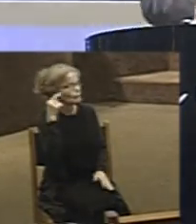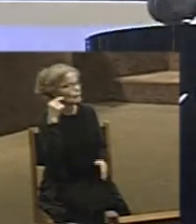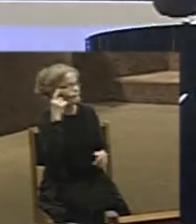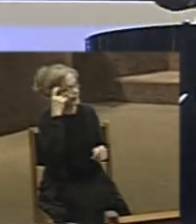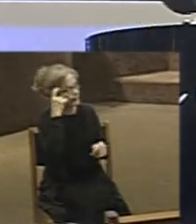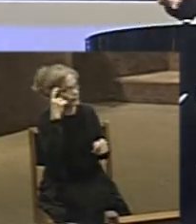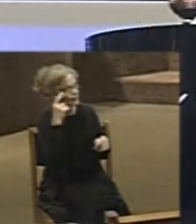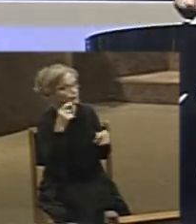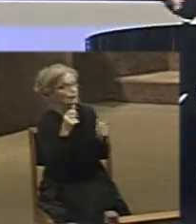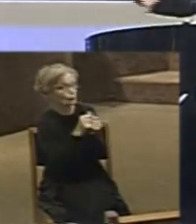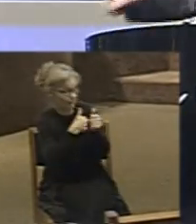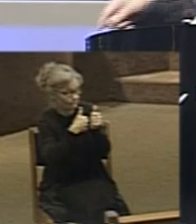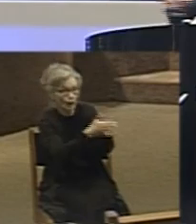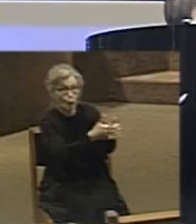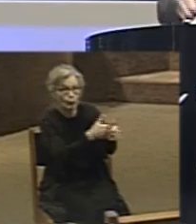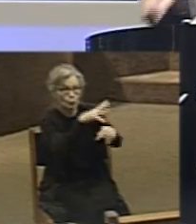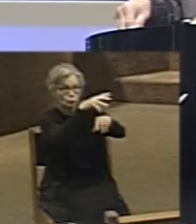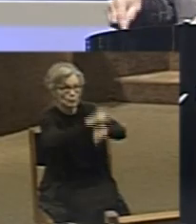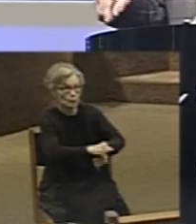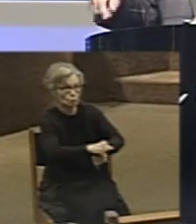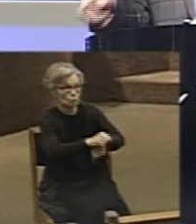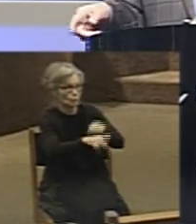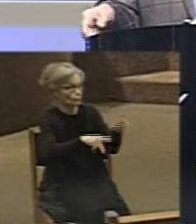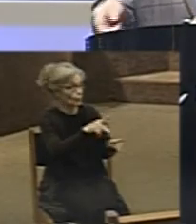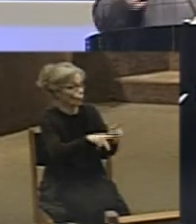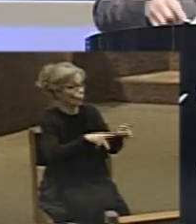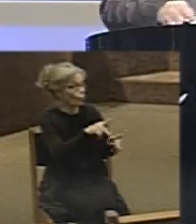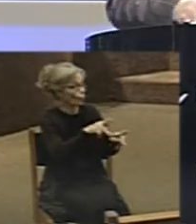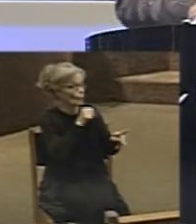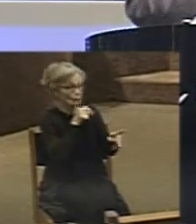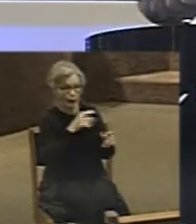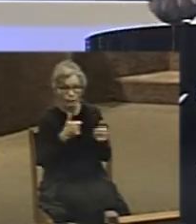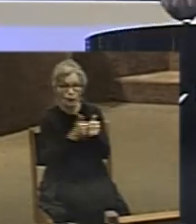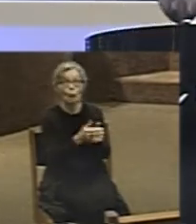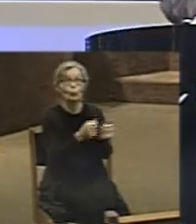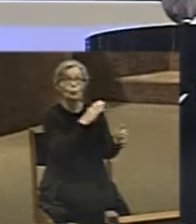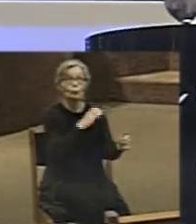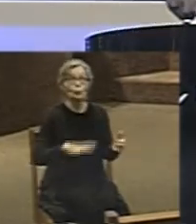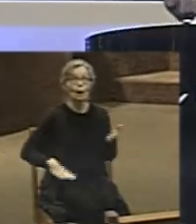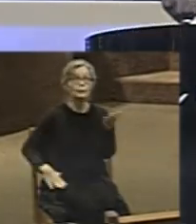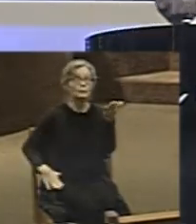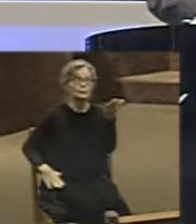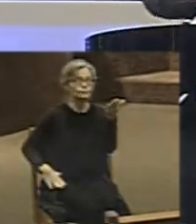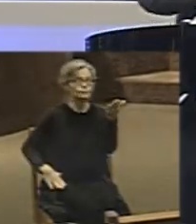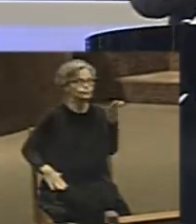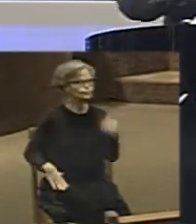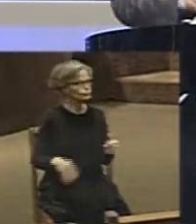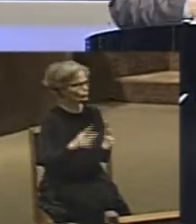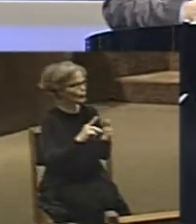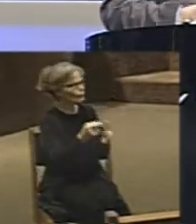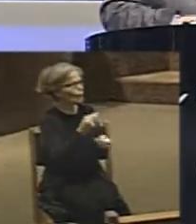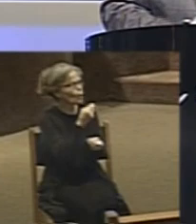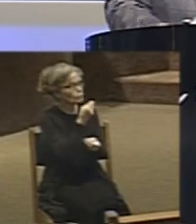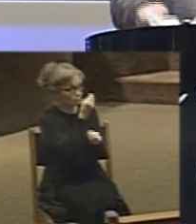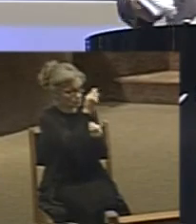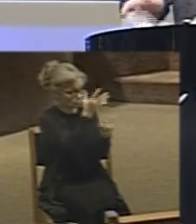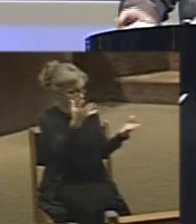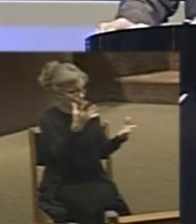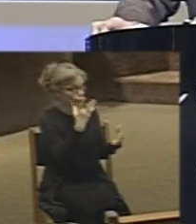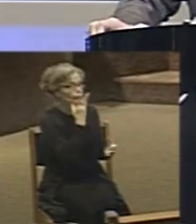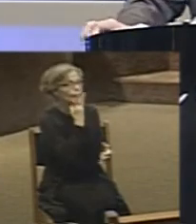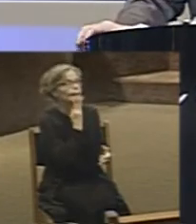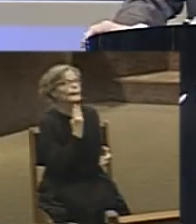men after the rudiments of this world and not after Christ. And he told the Hebrews, be not carried about